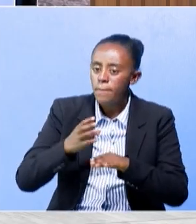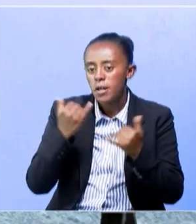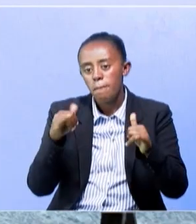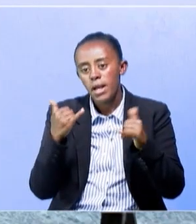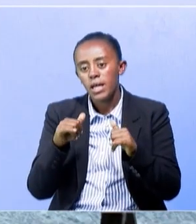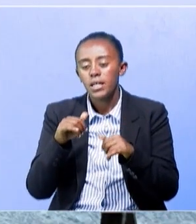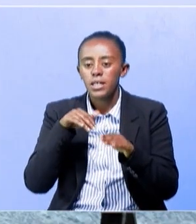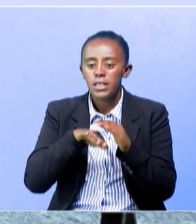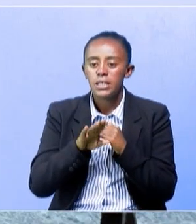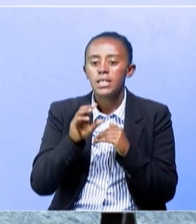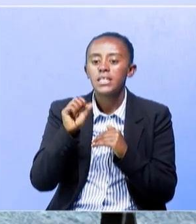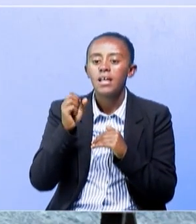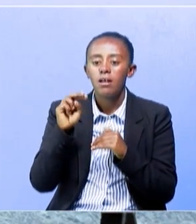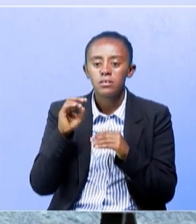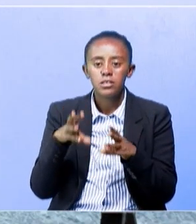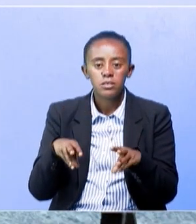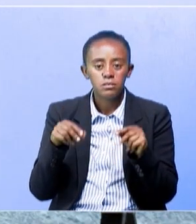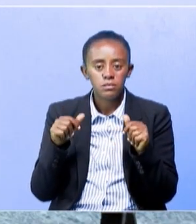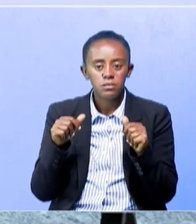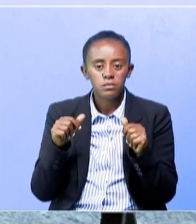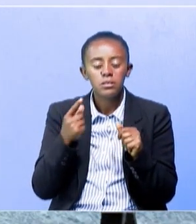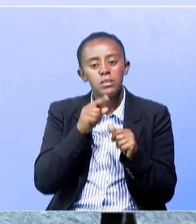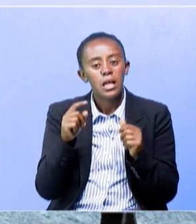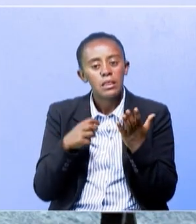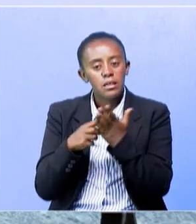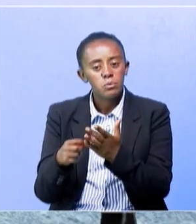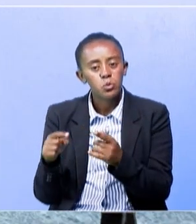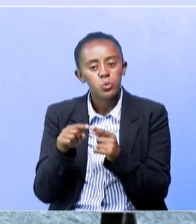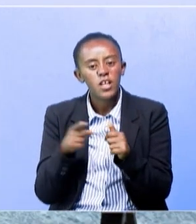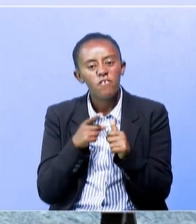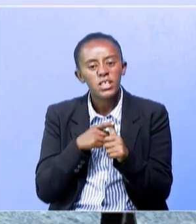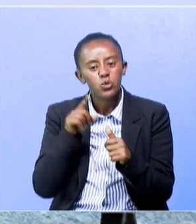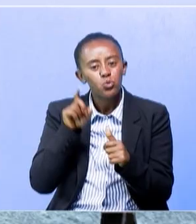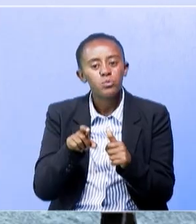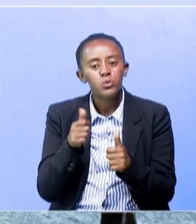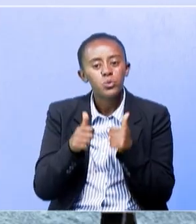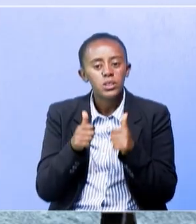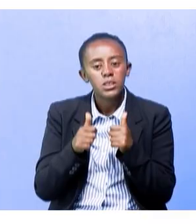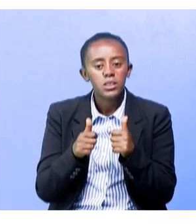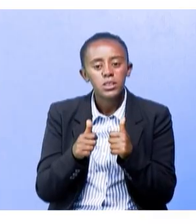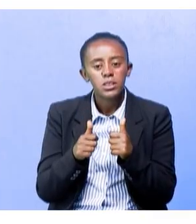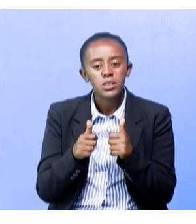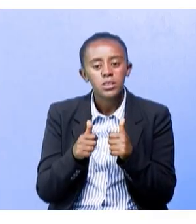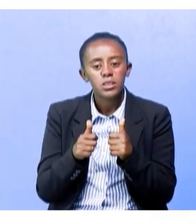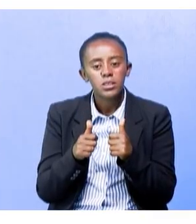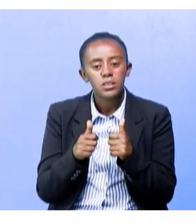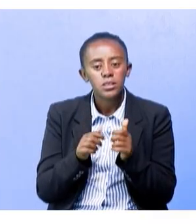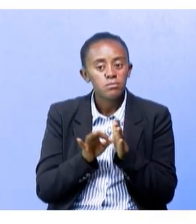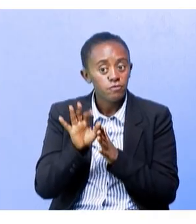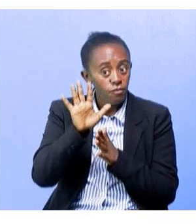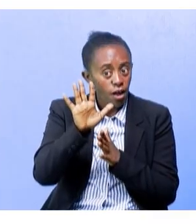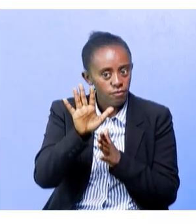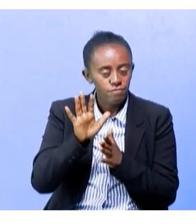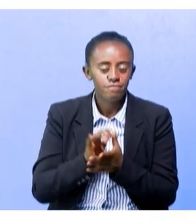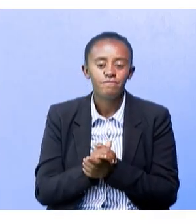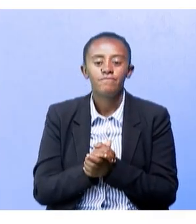in the sun. Their trip, so the first one should be number